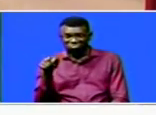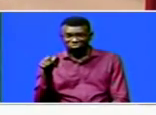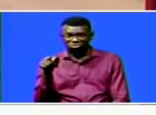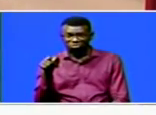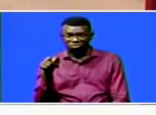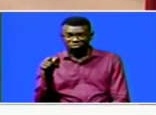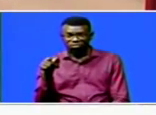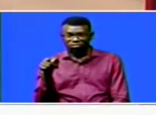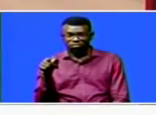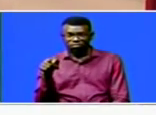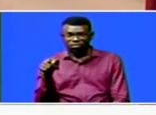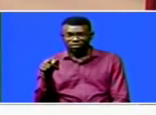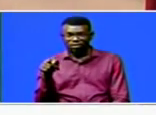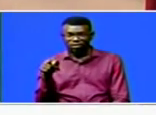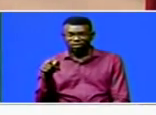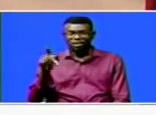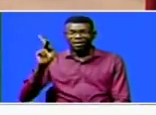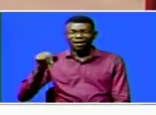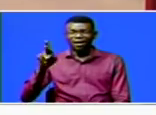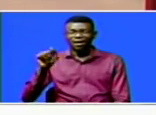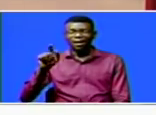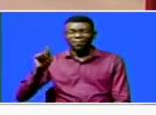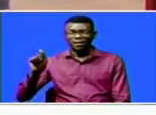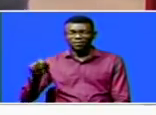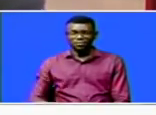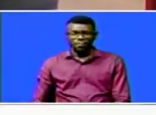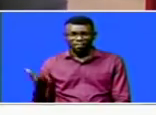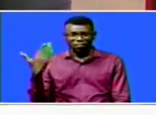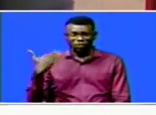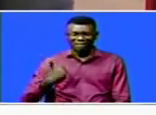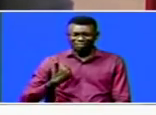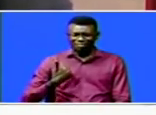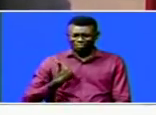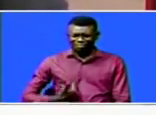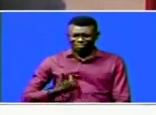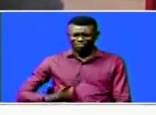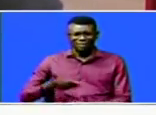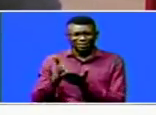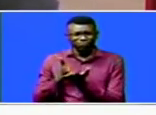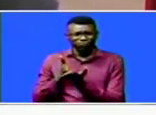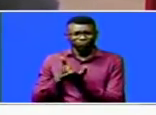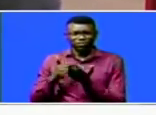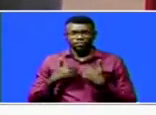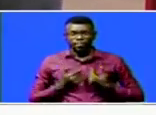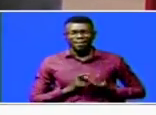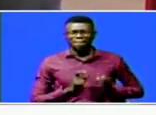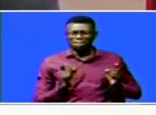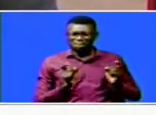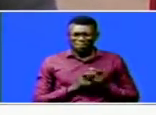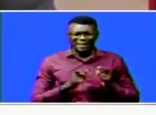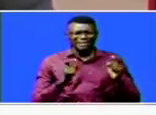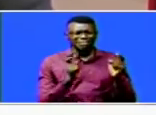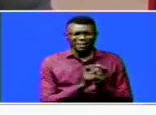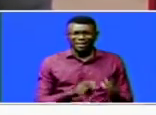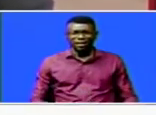Christina Pratt, had an operation, and in pain and the way she was feeling